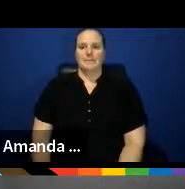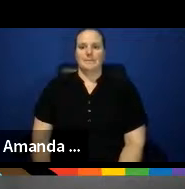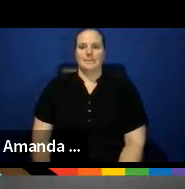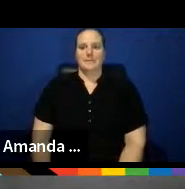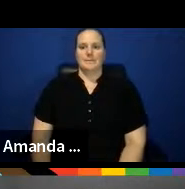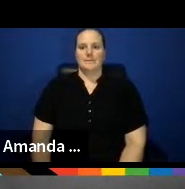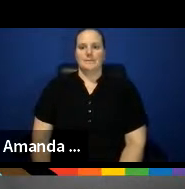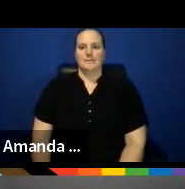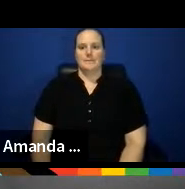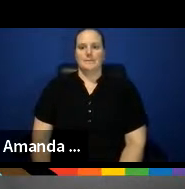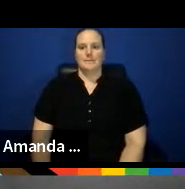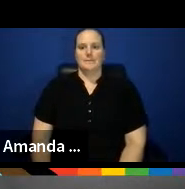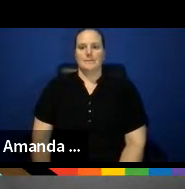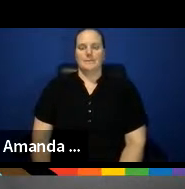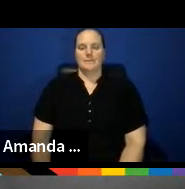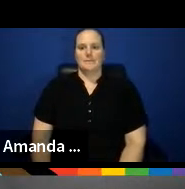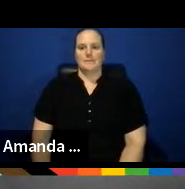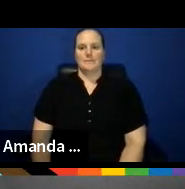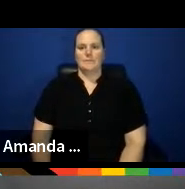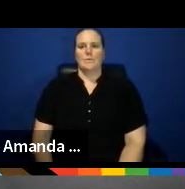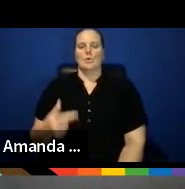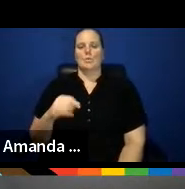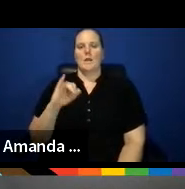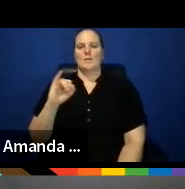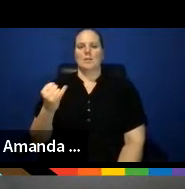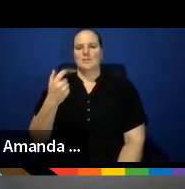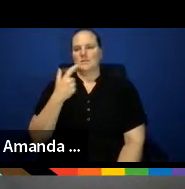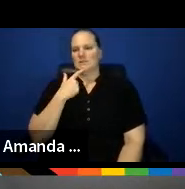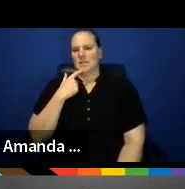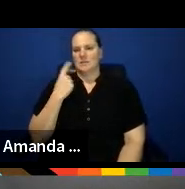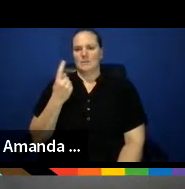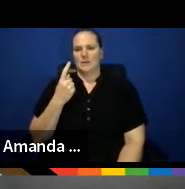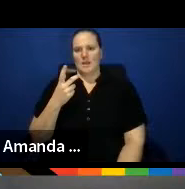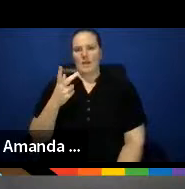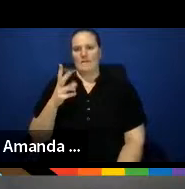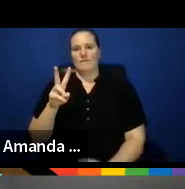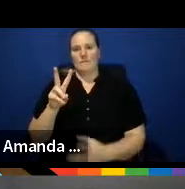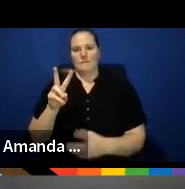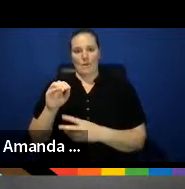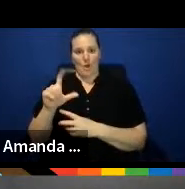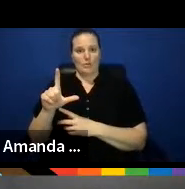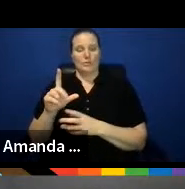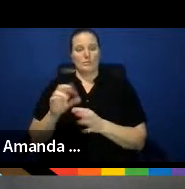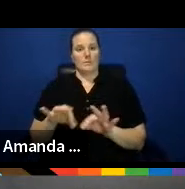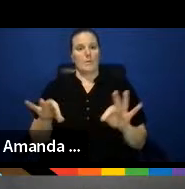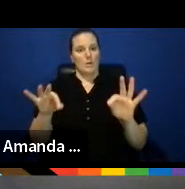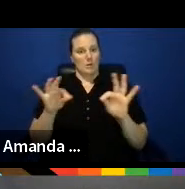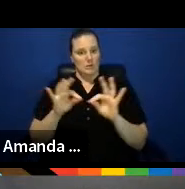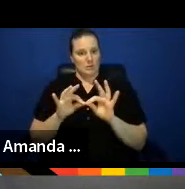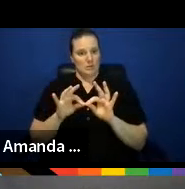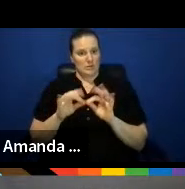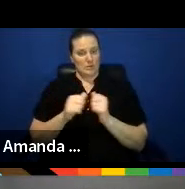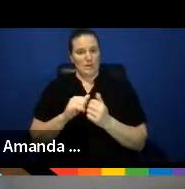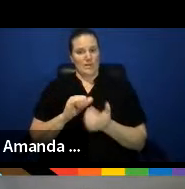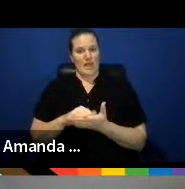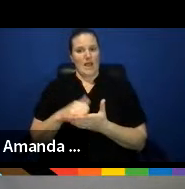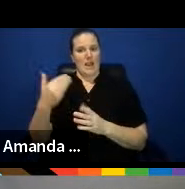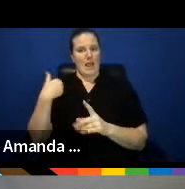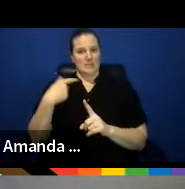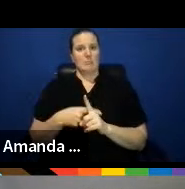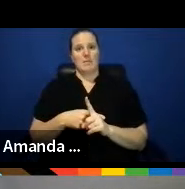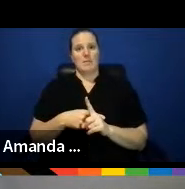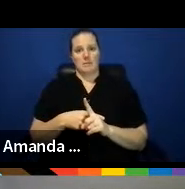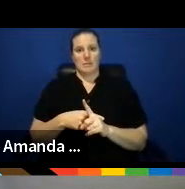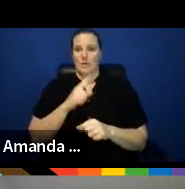Okay. I thought I heard Greg say something along the lines of like volume does matter though in maybe his last month. And I just want